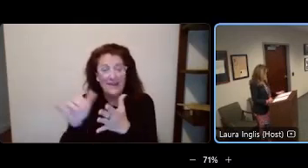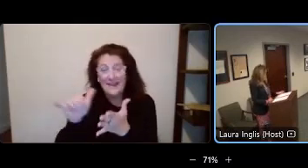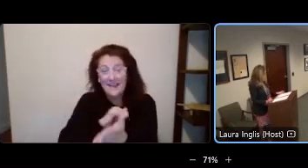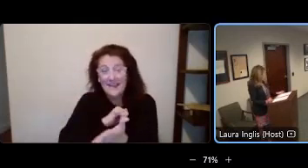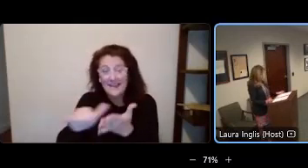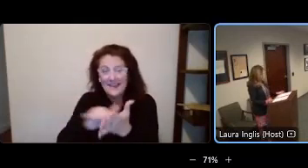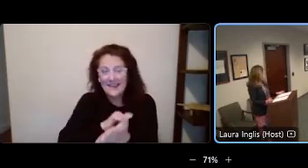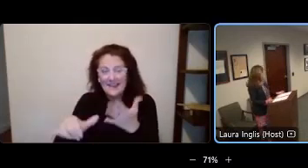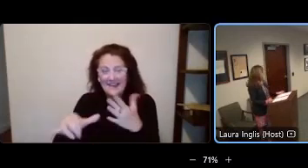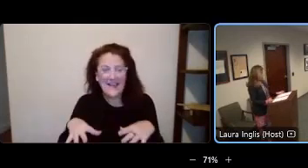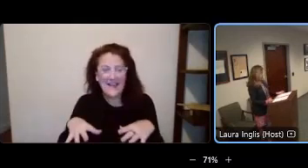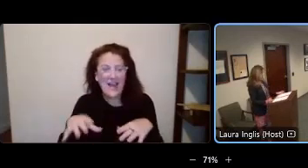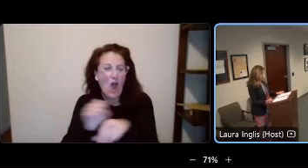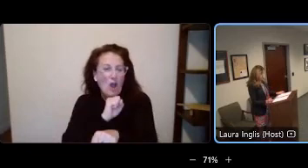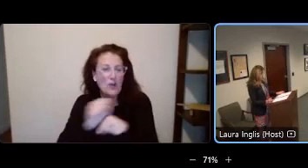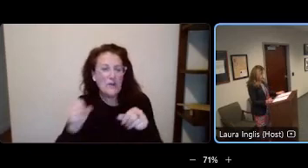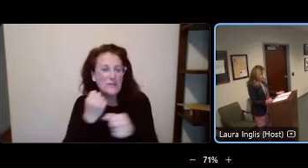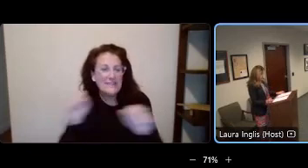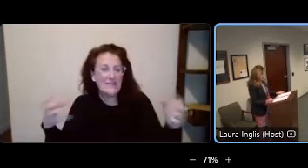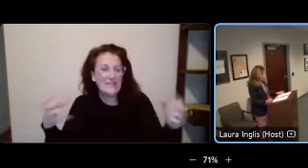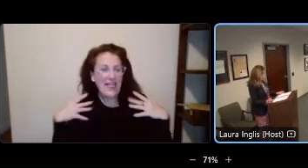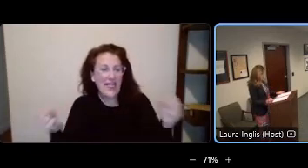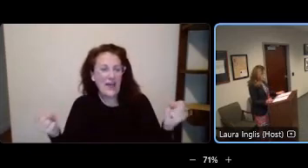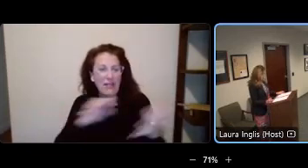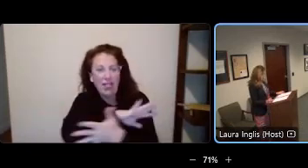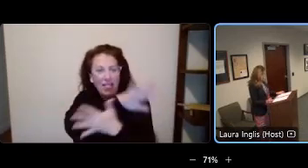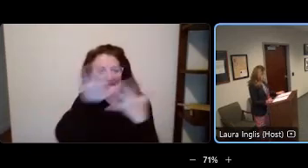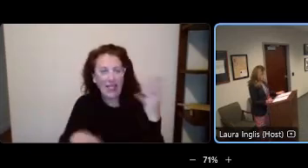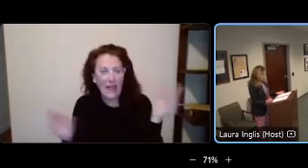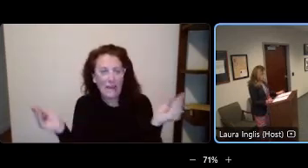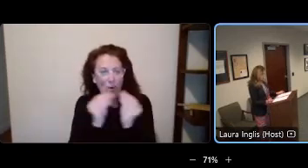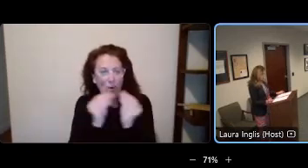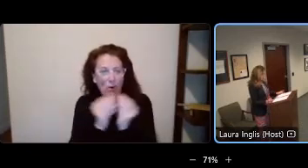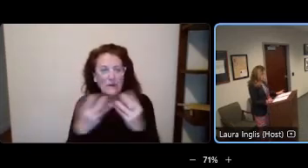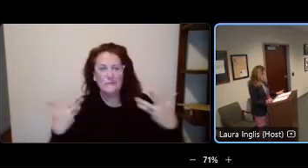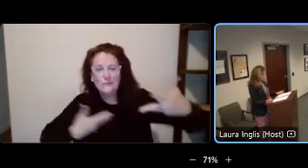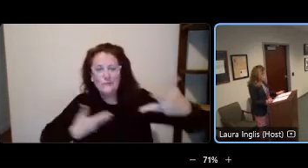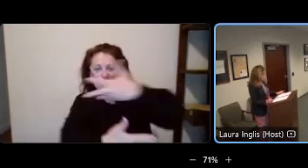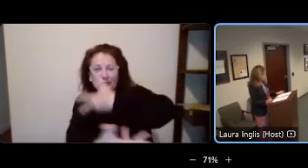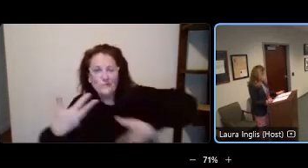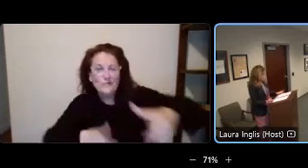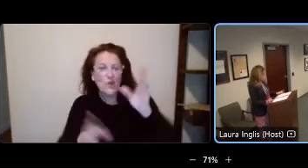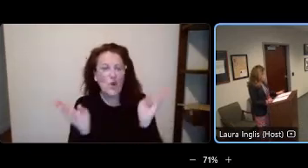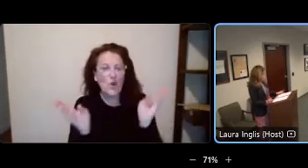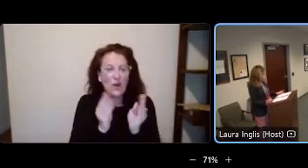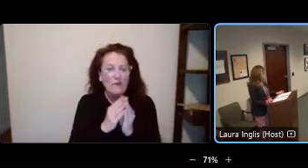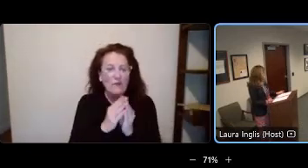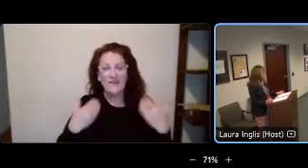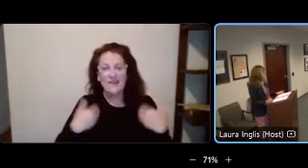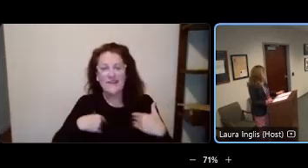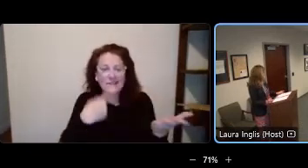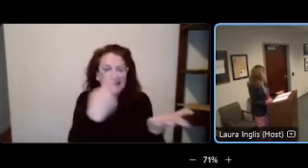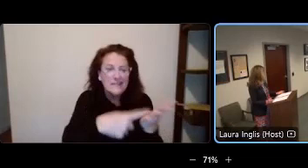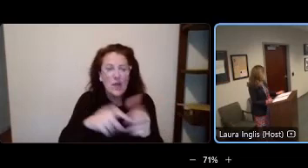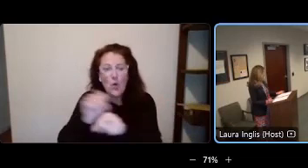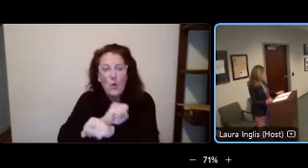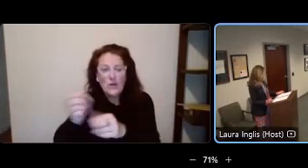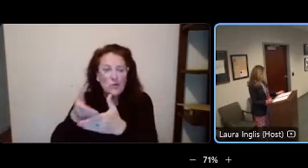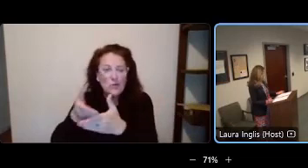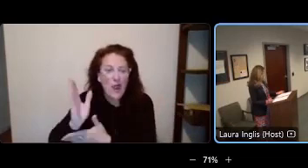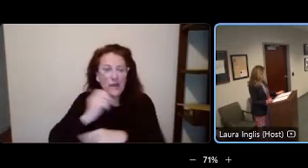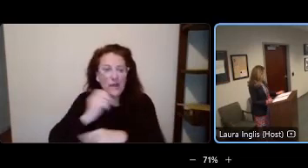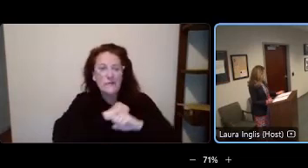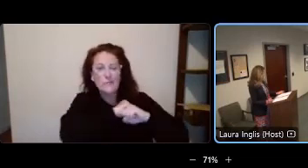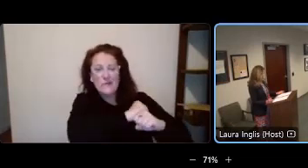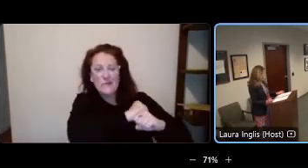Occupational Safety and Health, and more. The online interactive conference featured information and discussions on workers' rights, protections, and